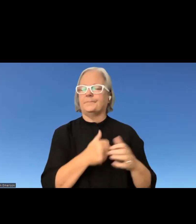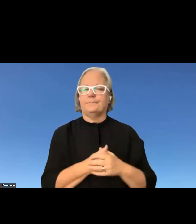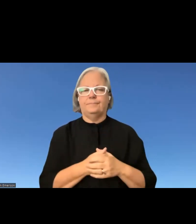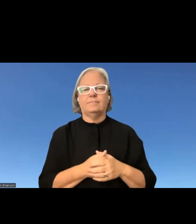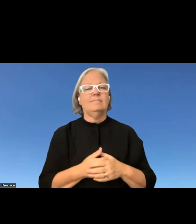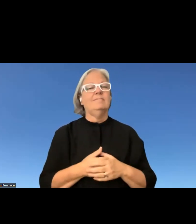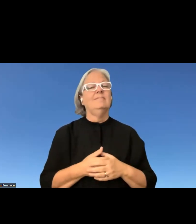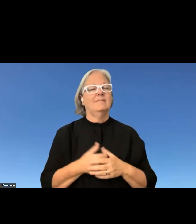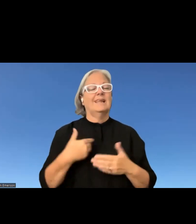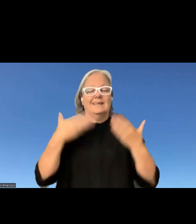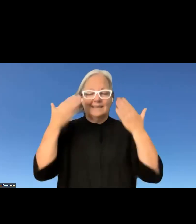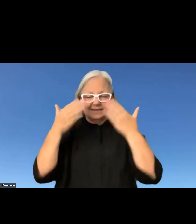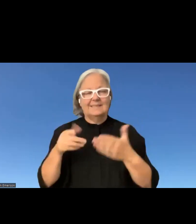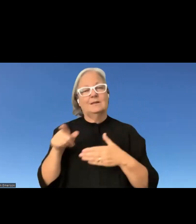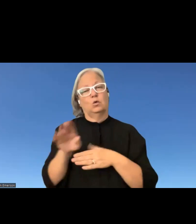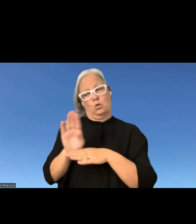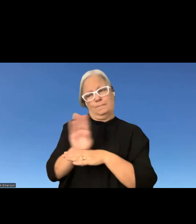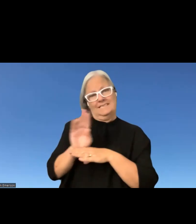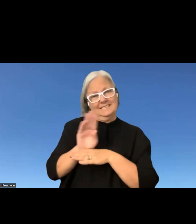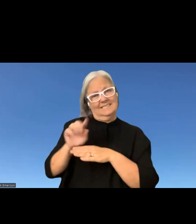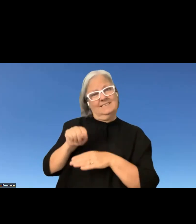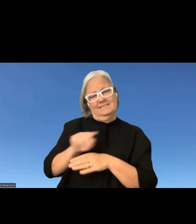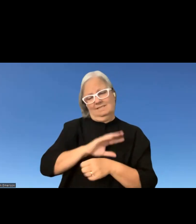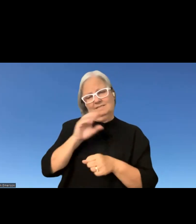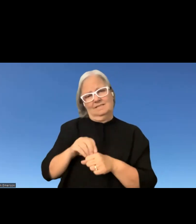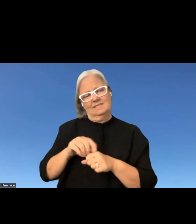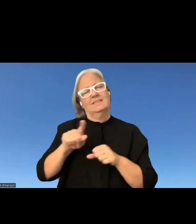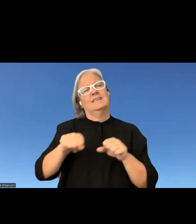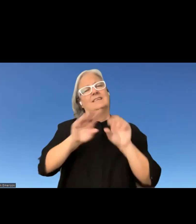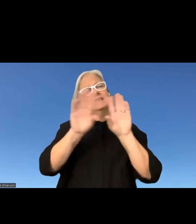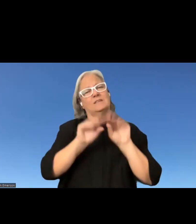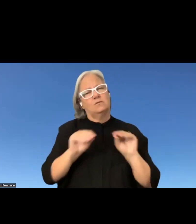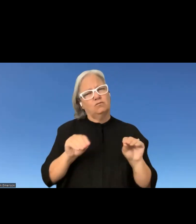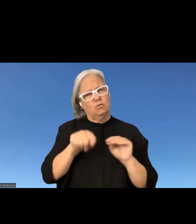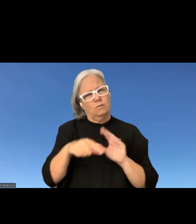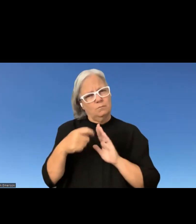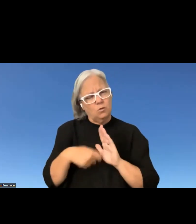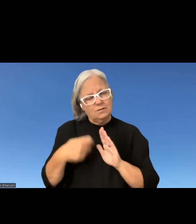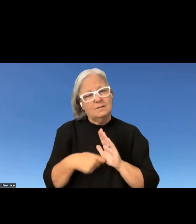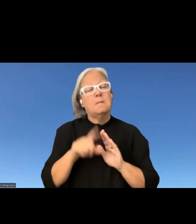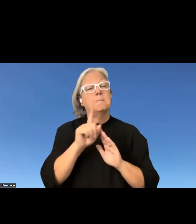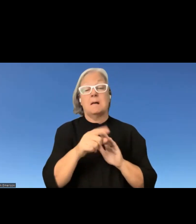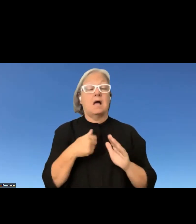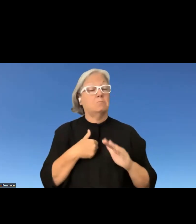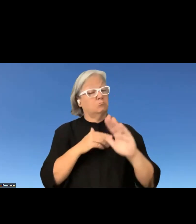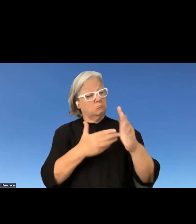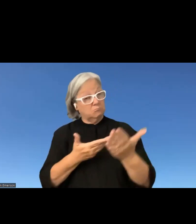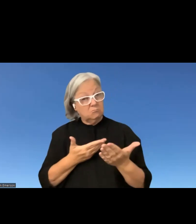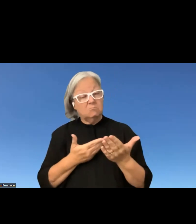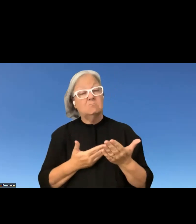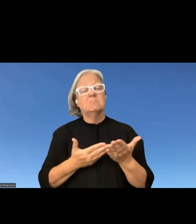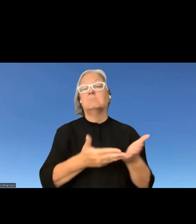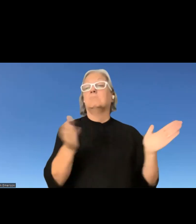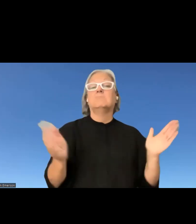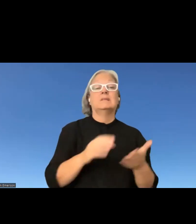much on the business sector participation to the Zero project call, but of course we welcome nominations from all sectors, civil society,